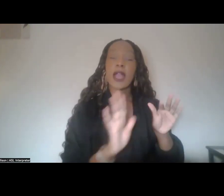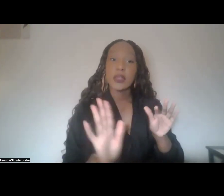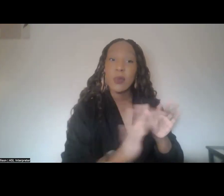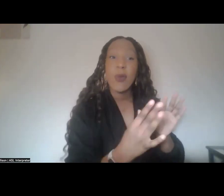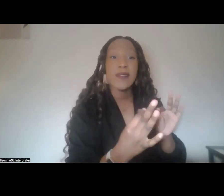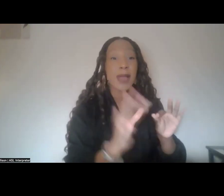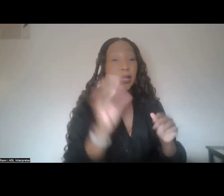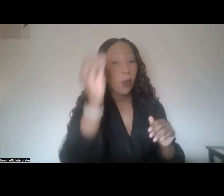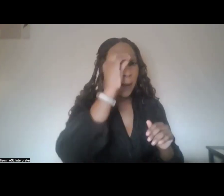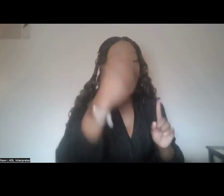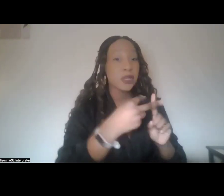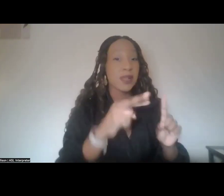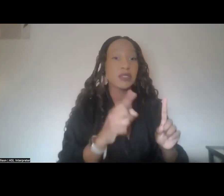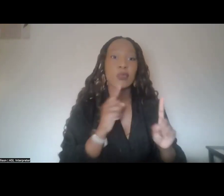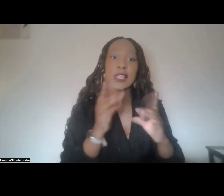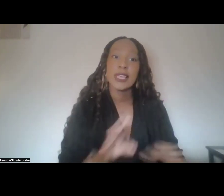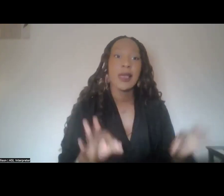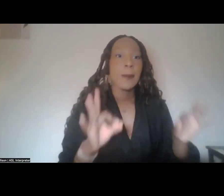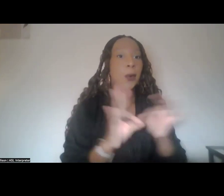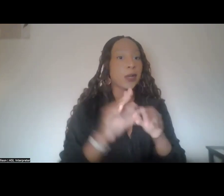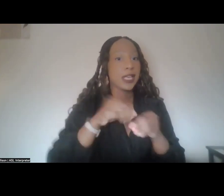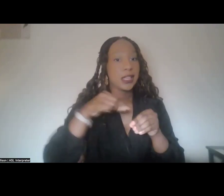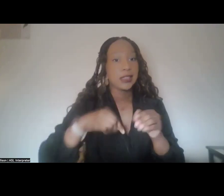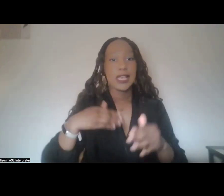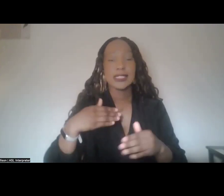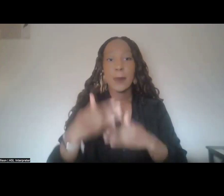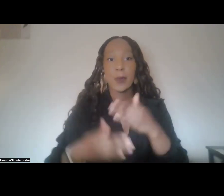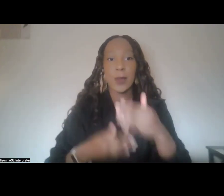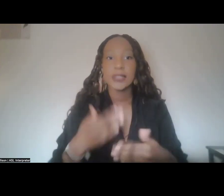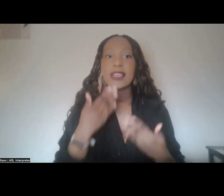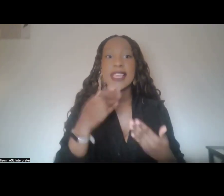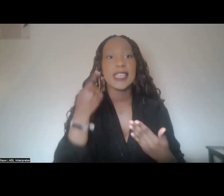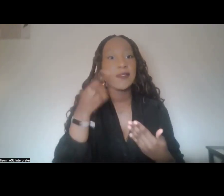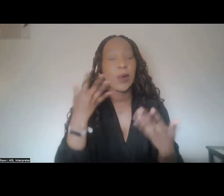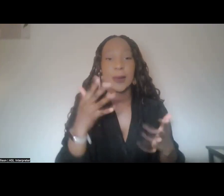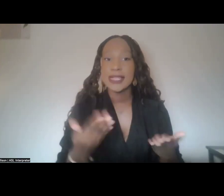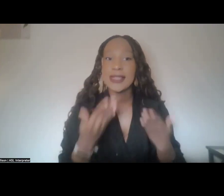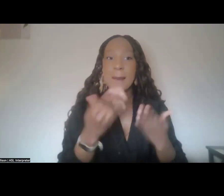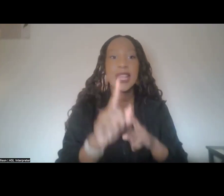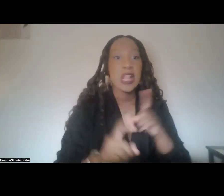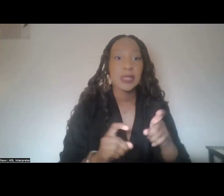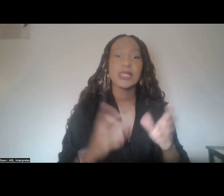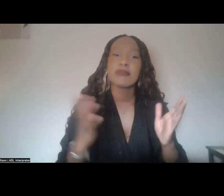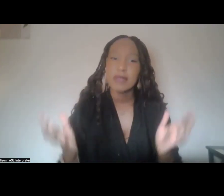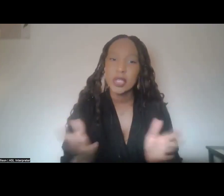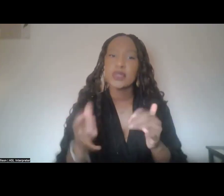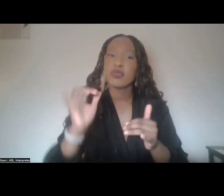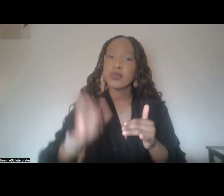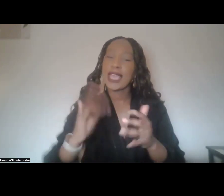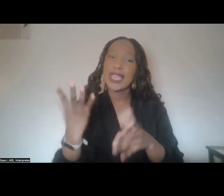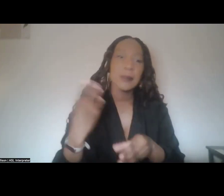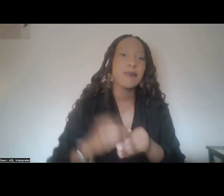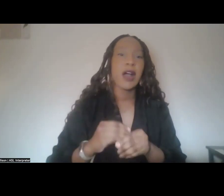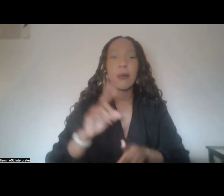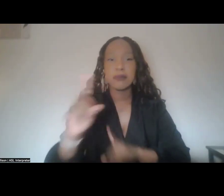And I thank those of you who've submitted questions already and encourage you to stay throughout the meeting and fully engage. I